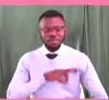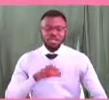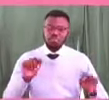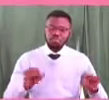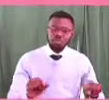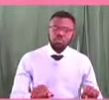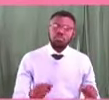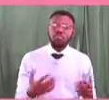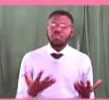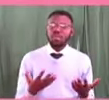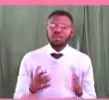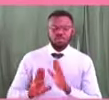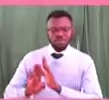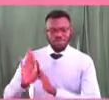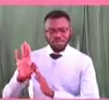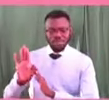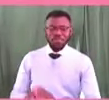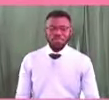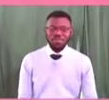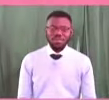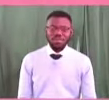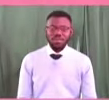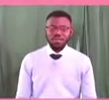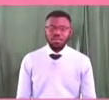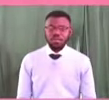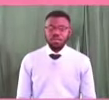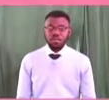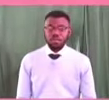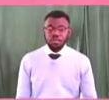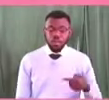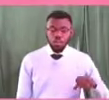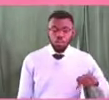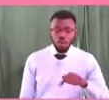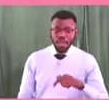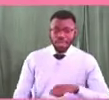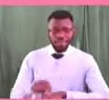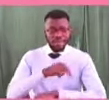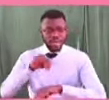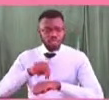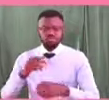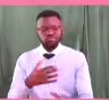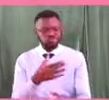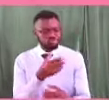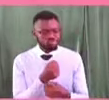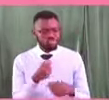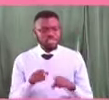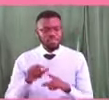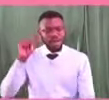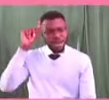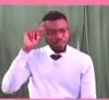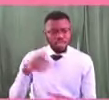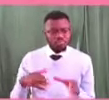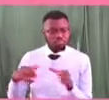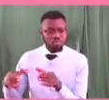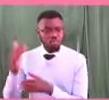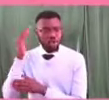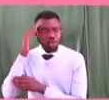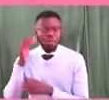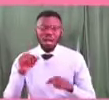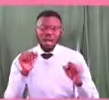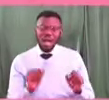from development. We are confident as a nation and as government that we can